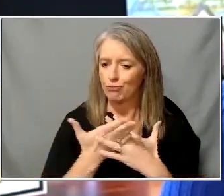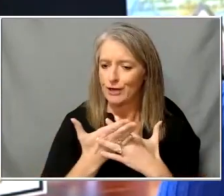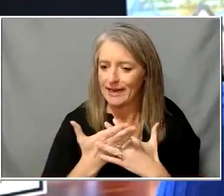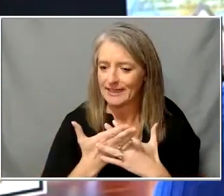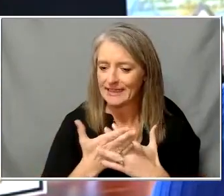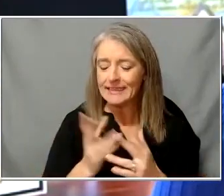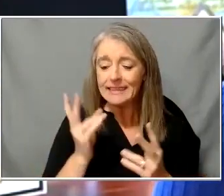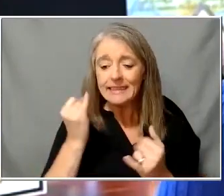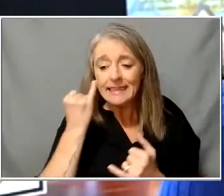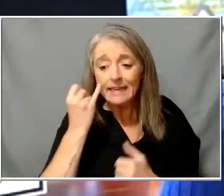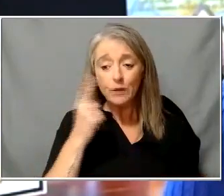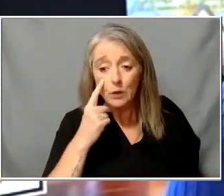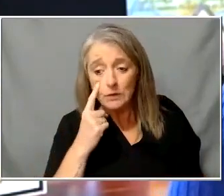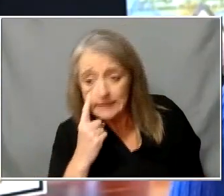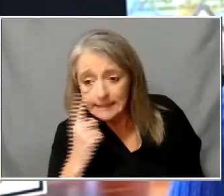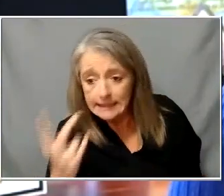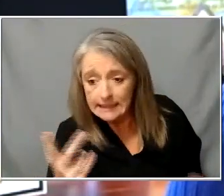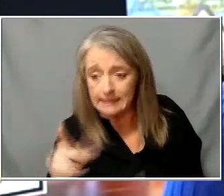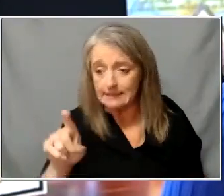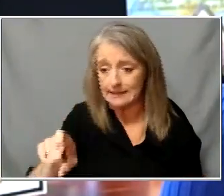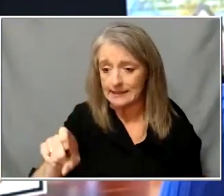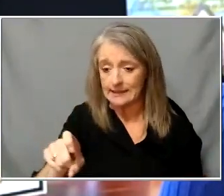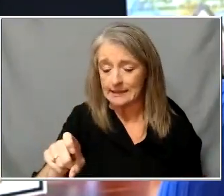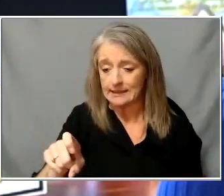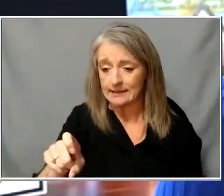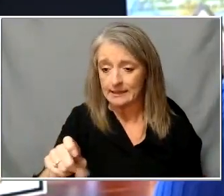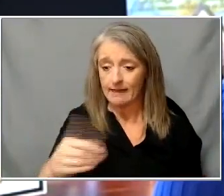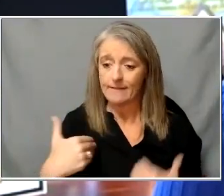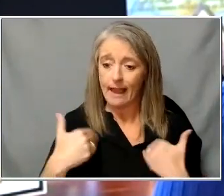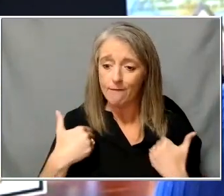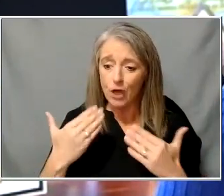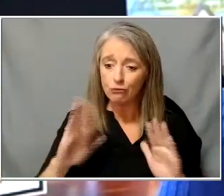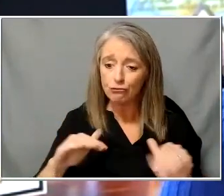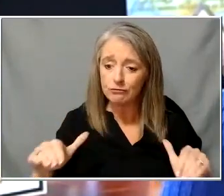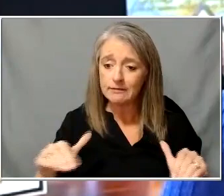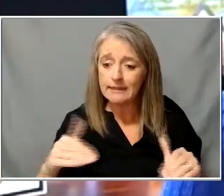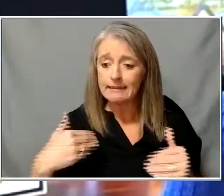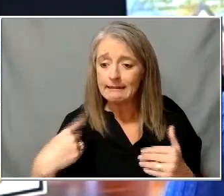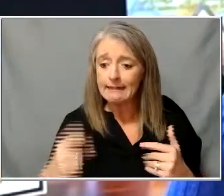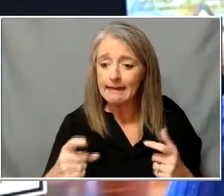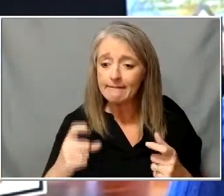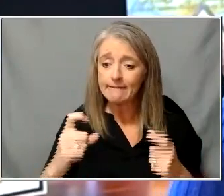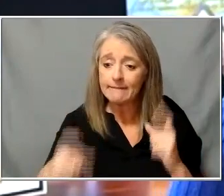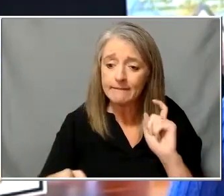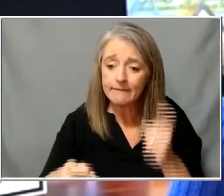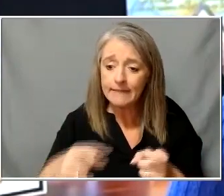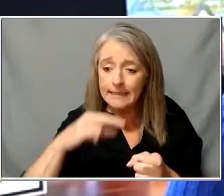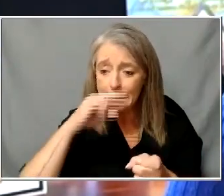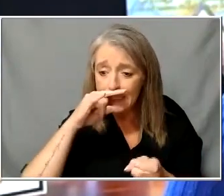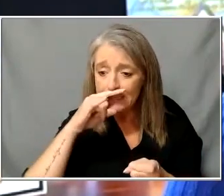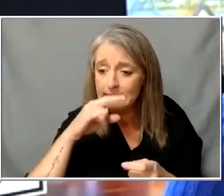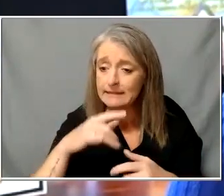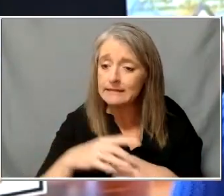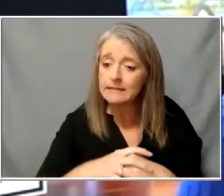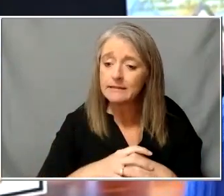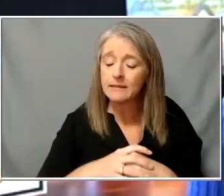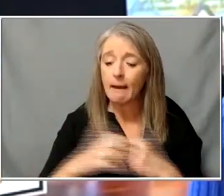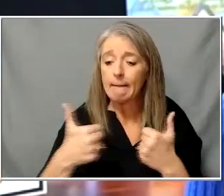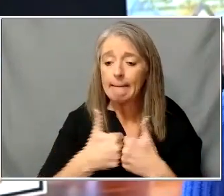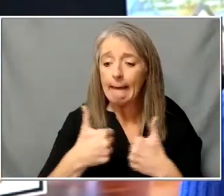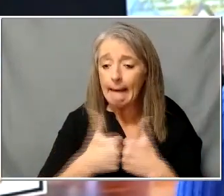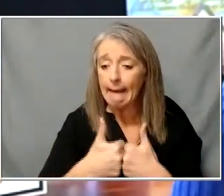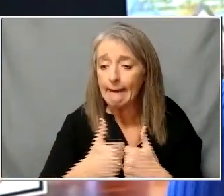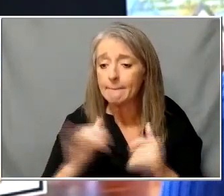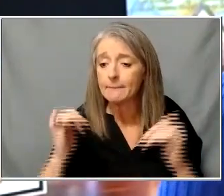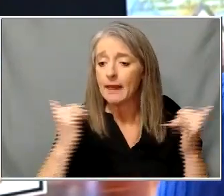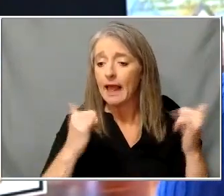if you see something, if you see a need, if they have young children, get the kids some gifts, so they can, games maybe that they